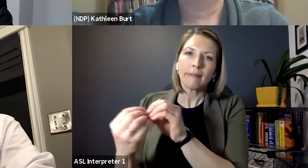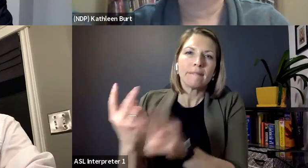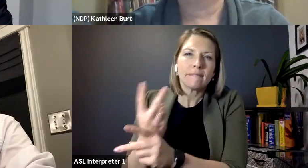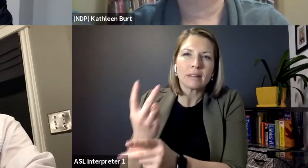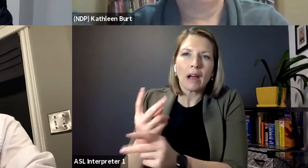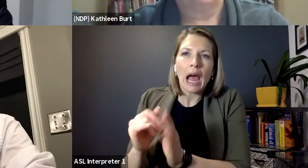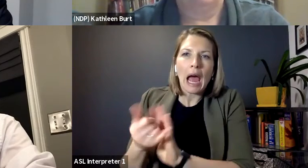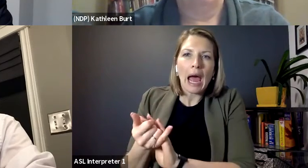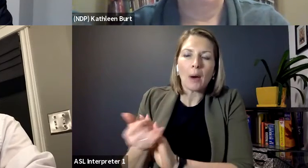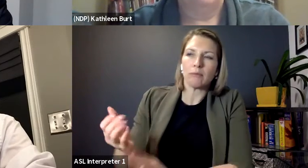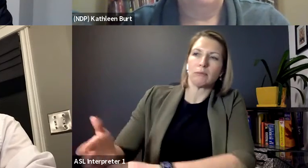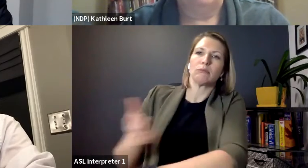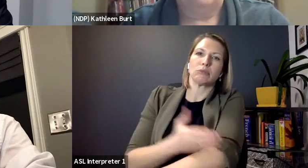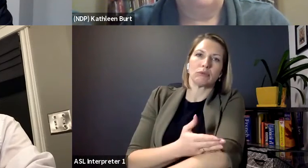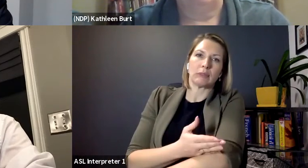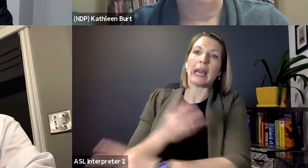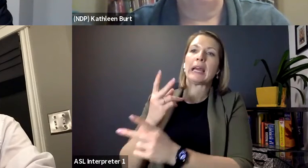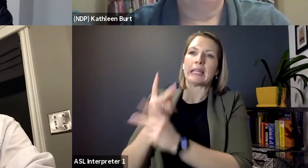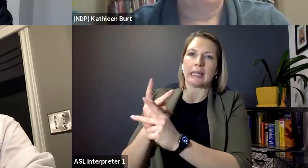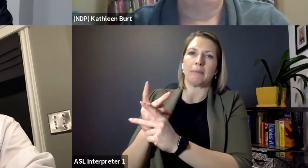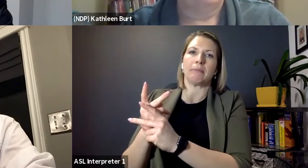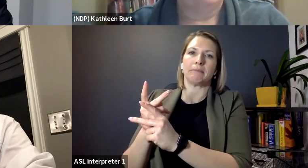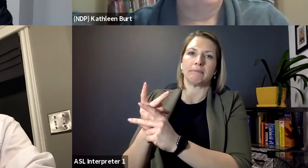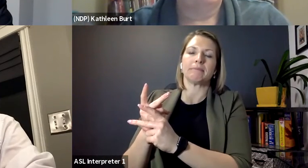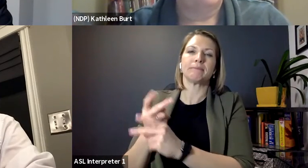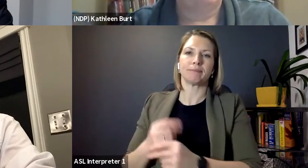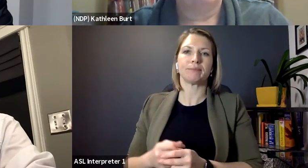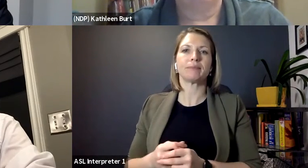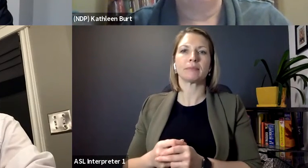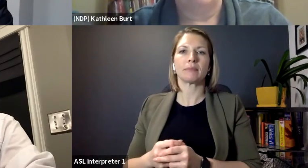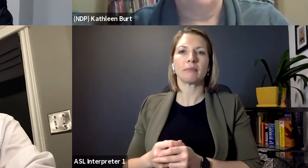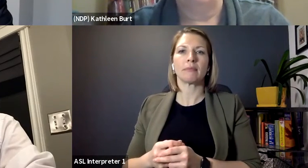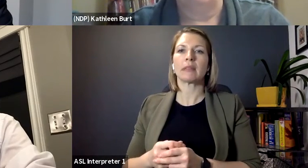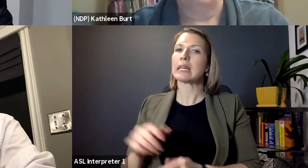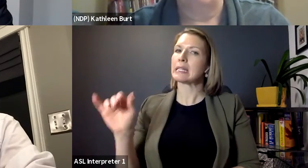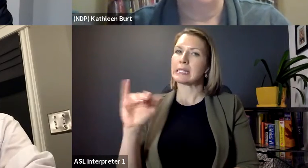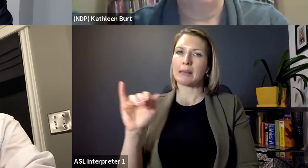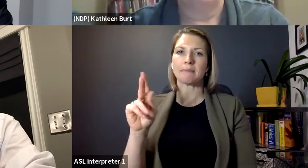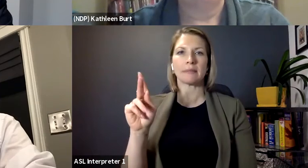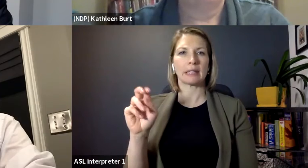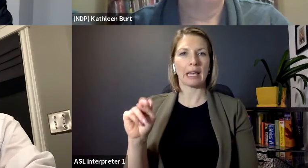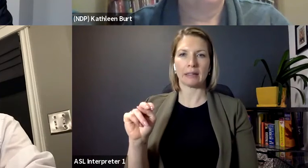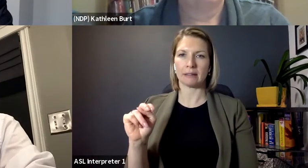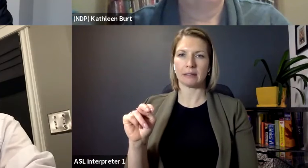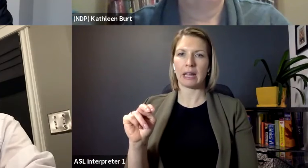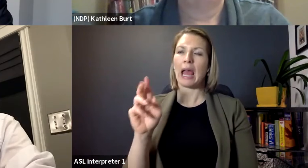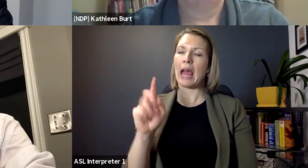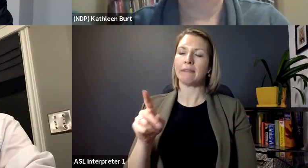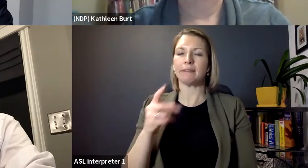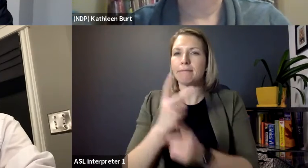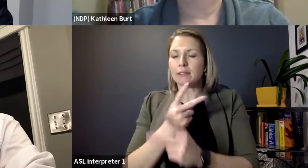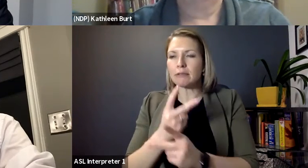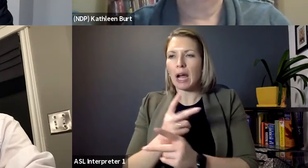the infrastructure we have. And definitely, as Ken mentioned, we have to do something about the transportation